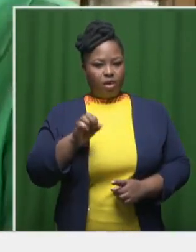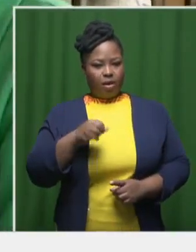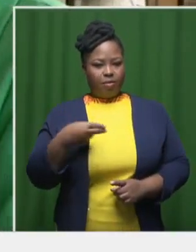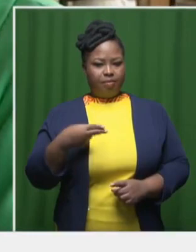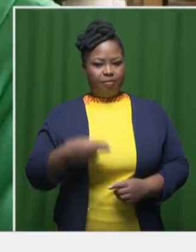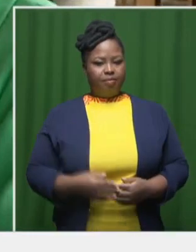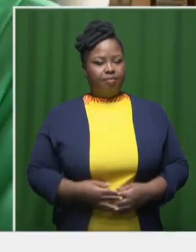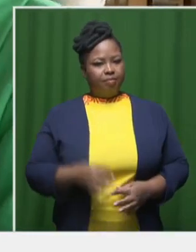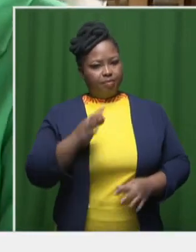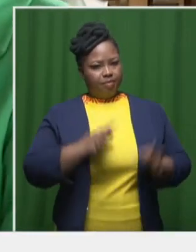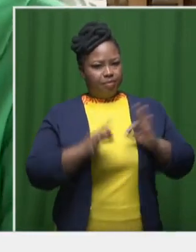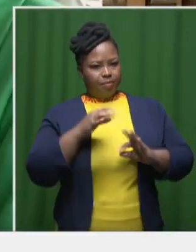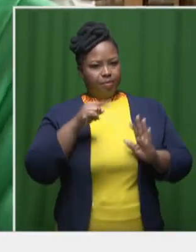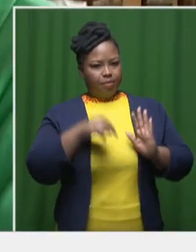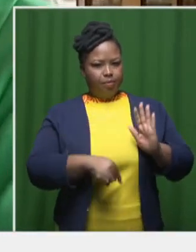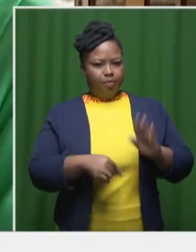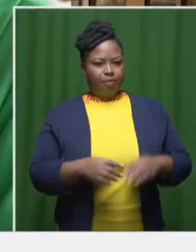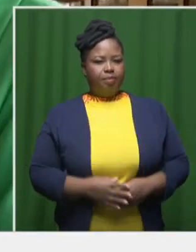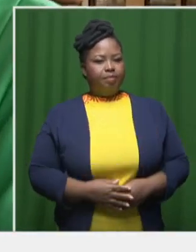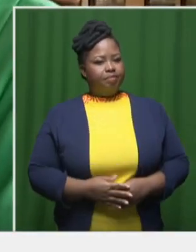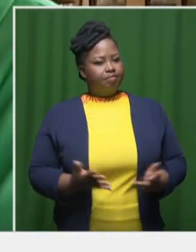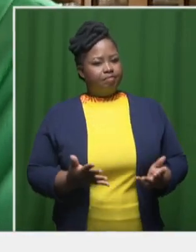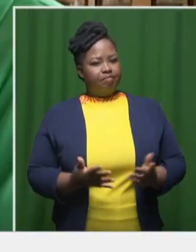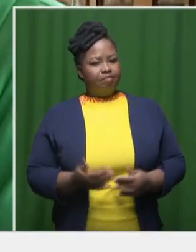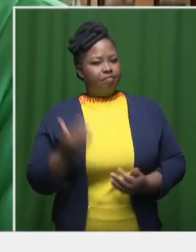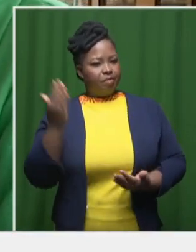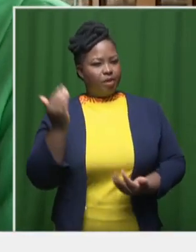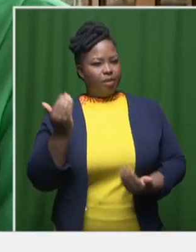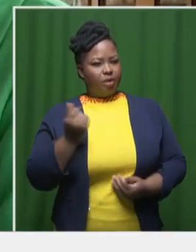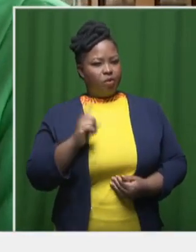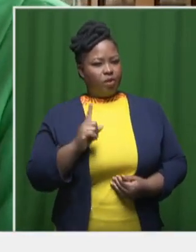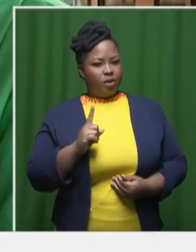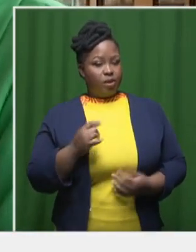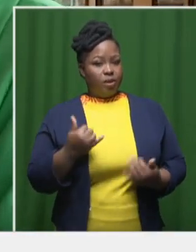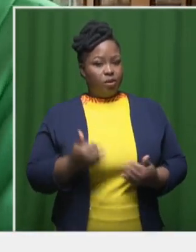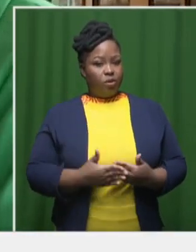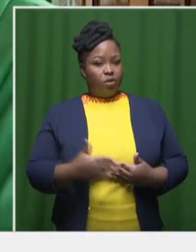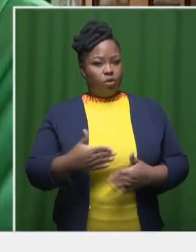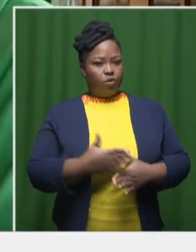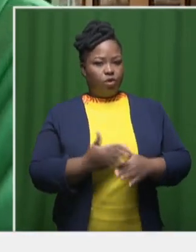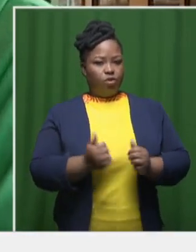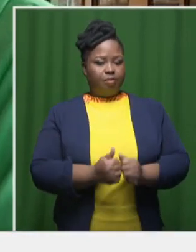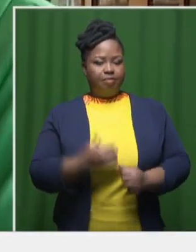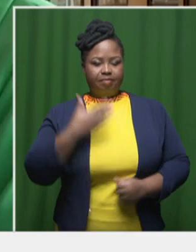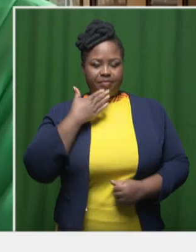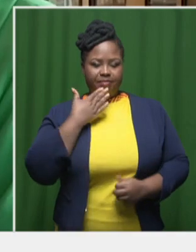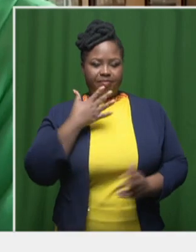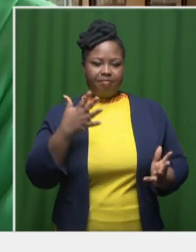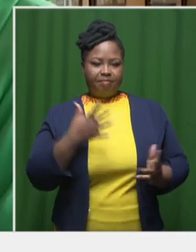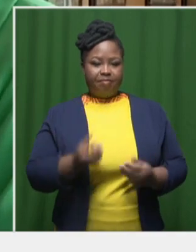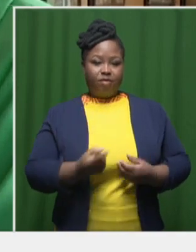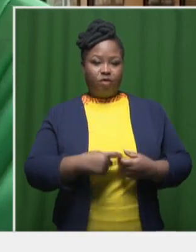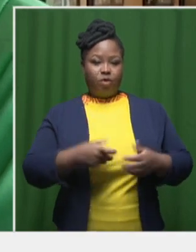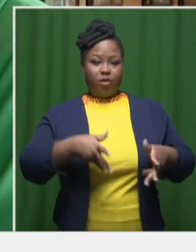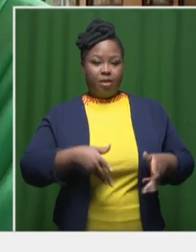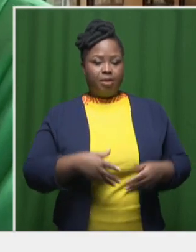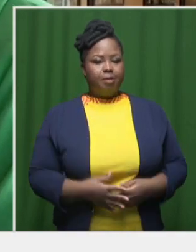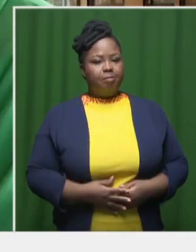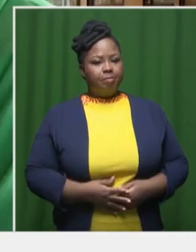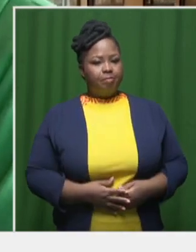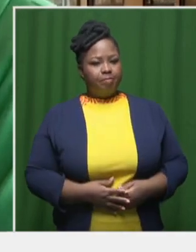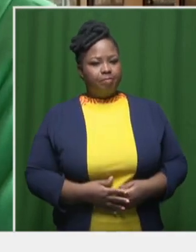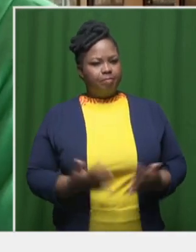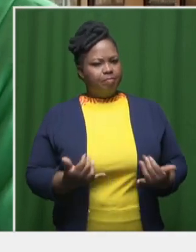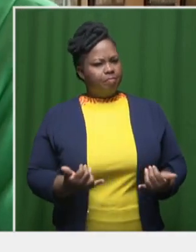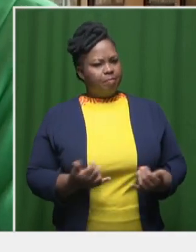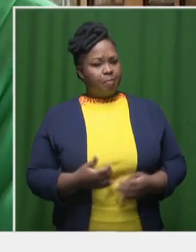Ms. Debra Roberts, just to talk to us more about what we are expecting from this workshop. Thank you so much for joining us. I want to go straight into